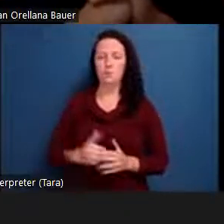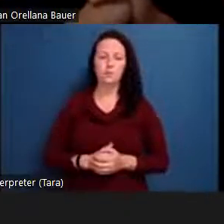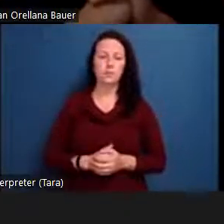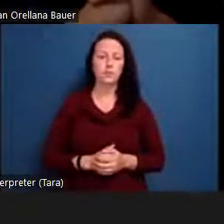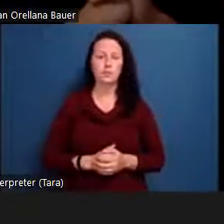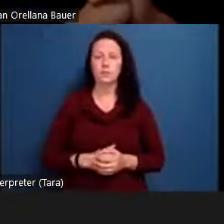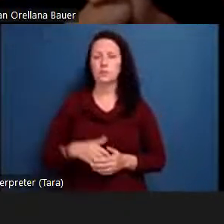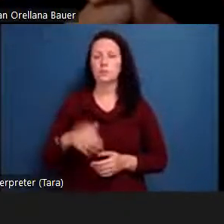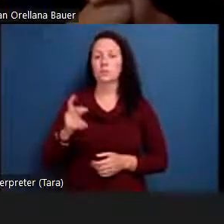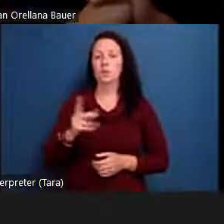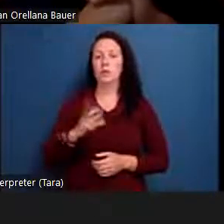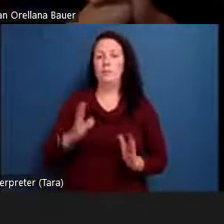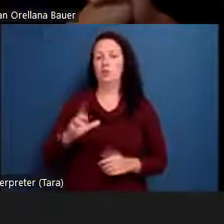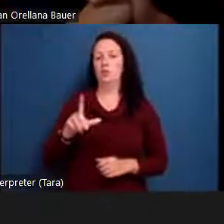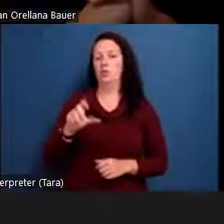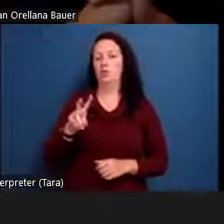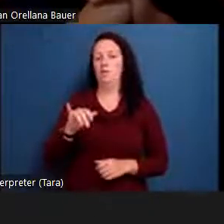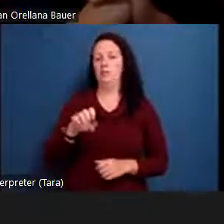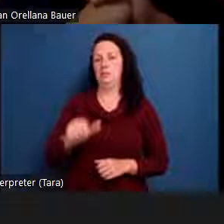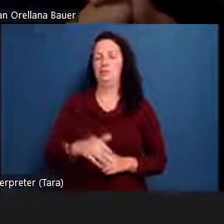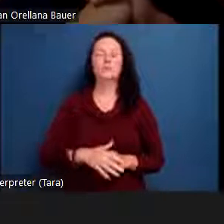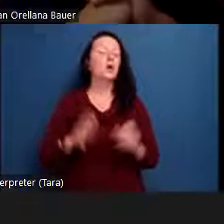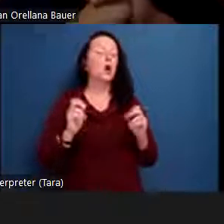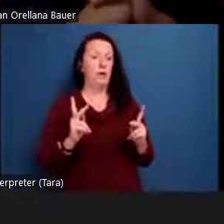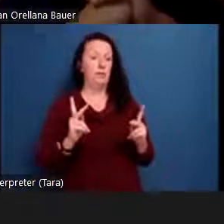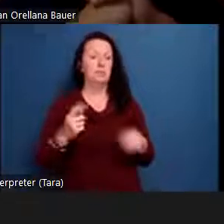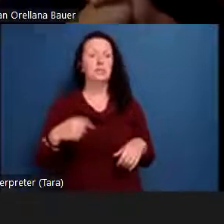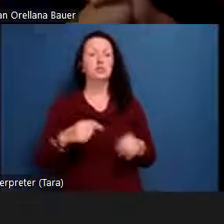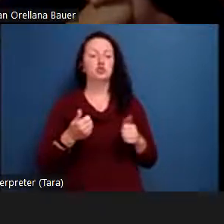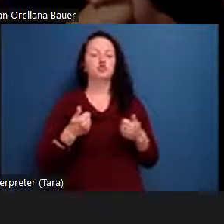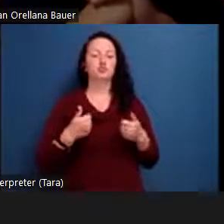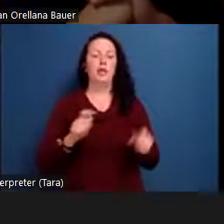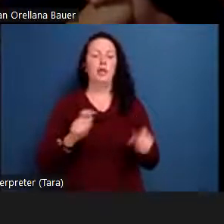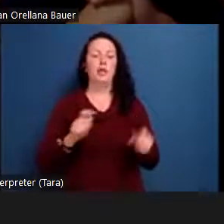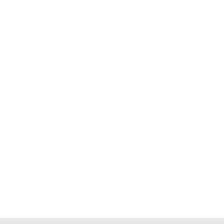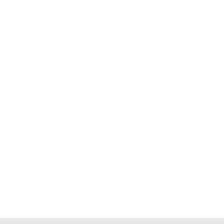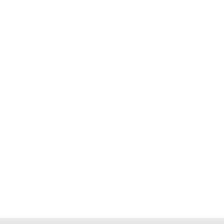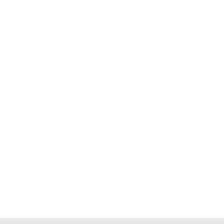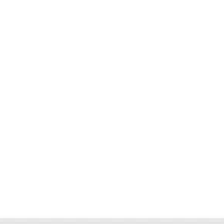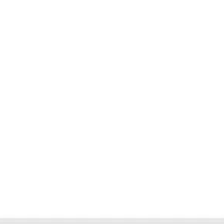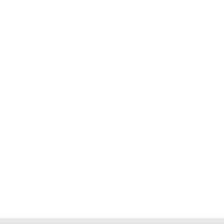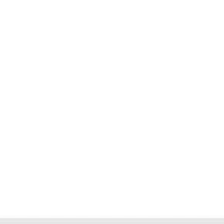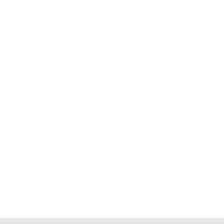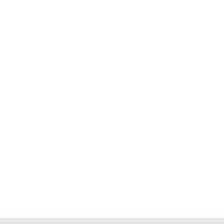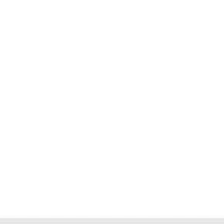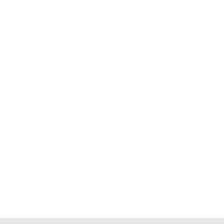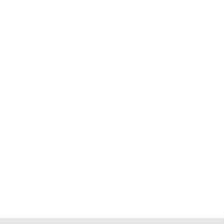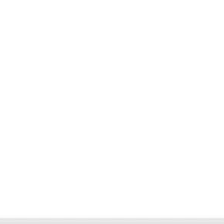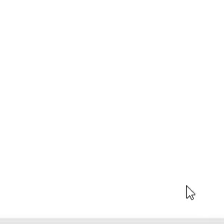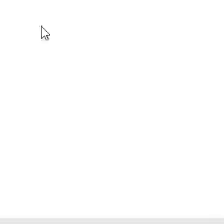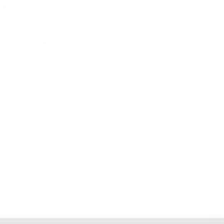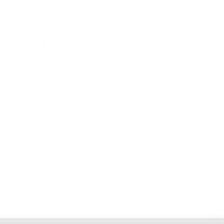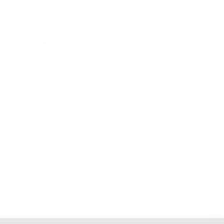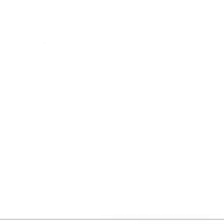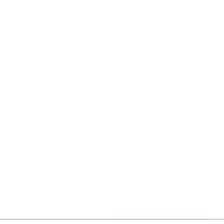Okay, so let's see if we can try to wrap this up. CMOB, you had made a motion to strike, and I wanted to